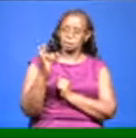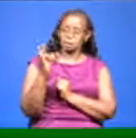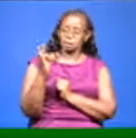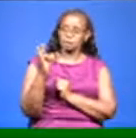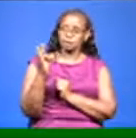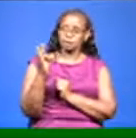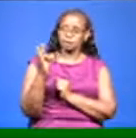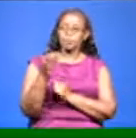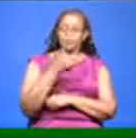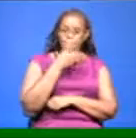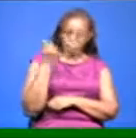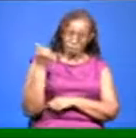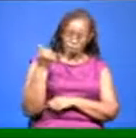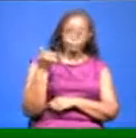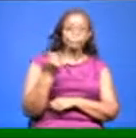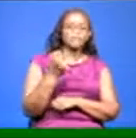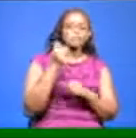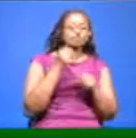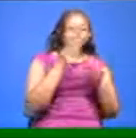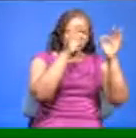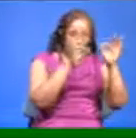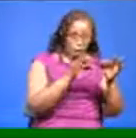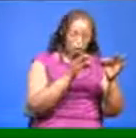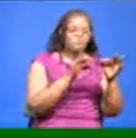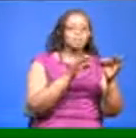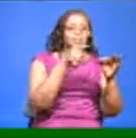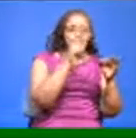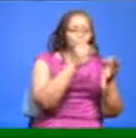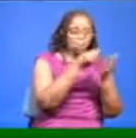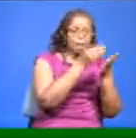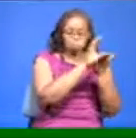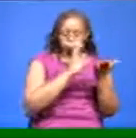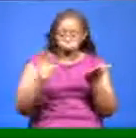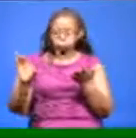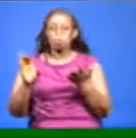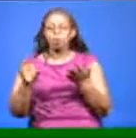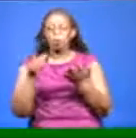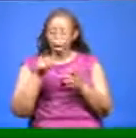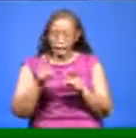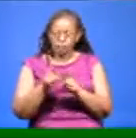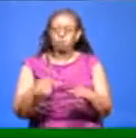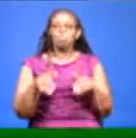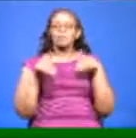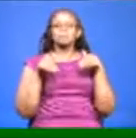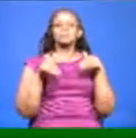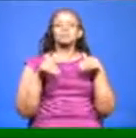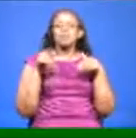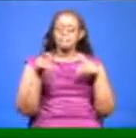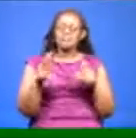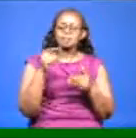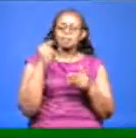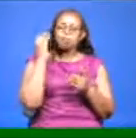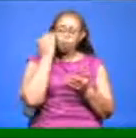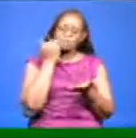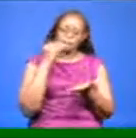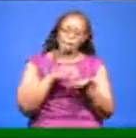money as we wait, because that there's nothing we have stopped them from releasing the money. The case is there. So while we do,